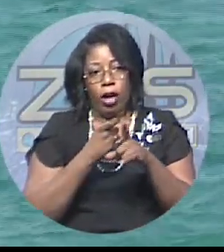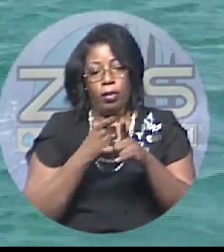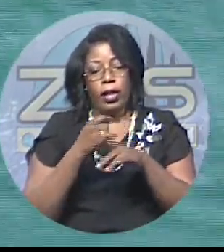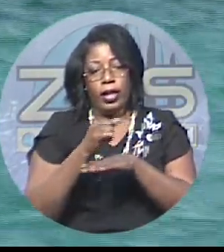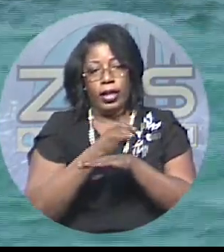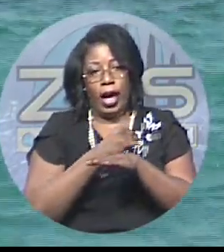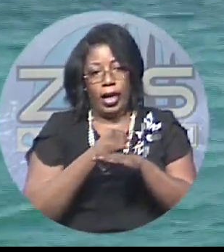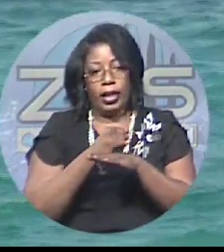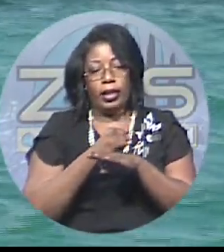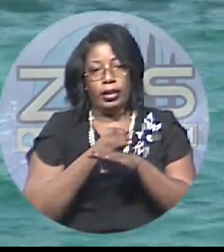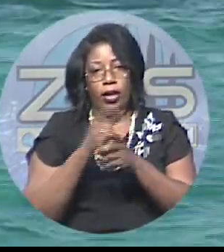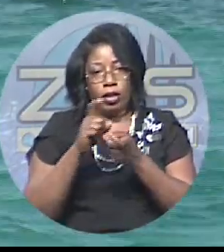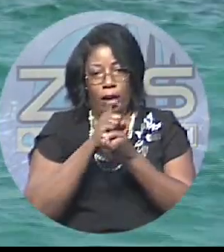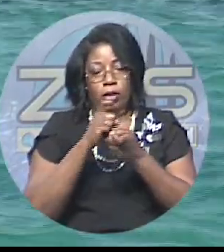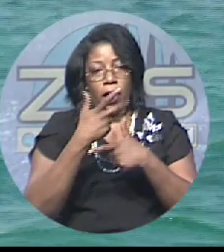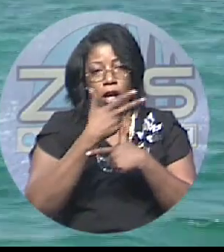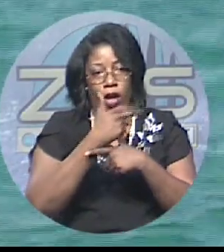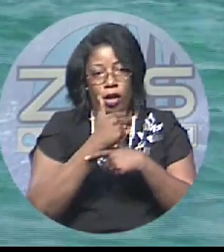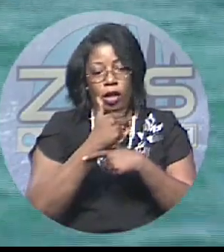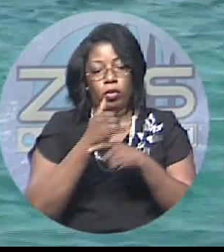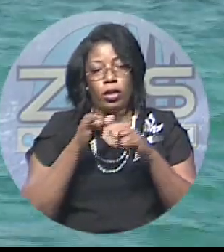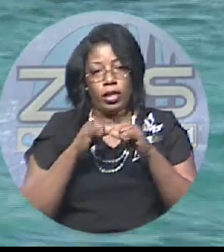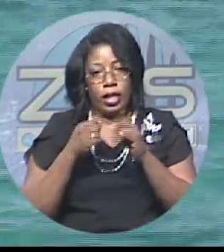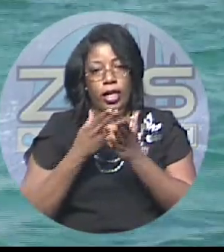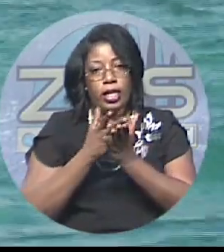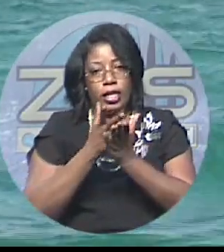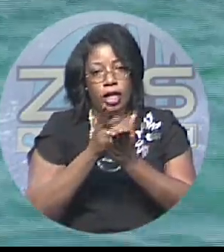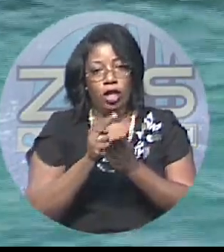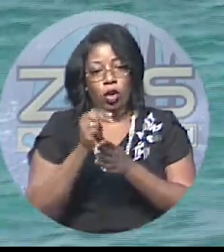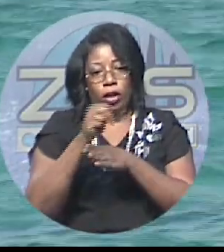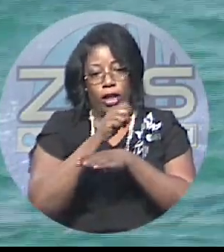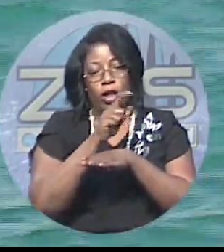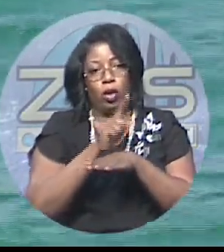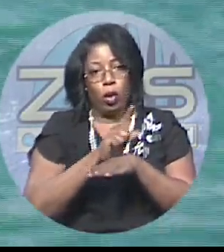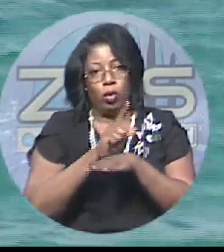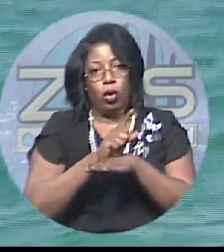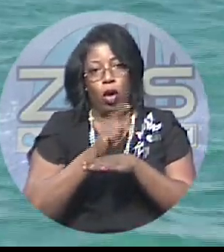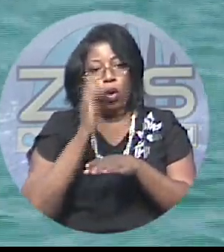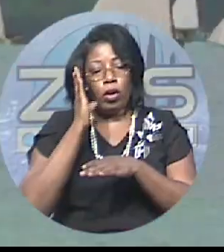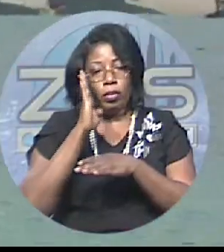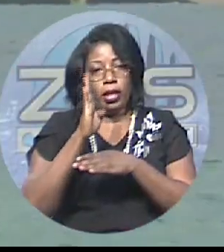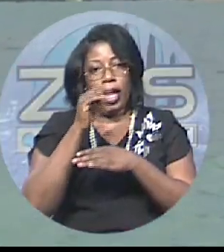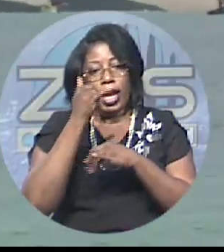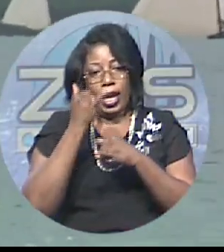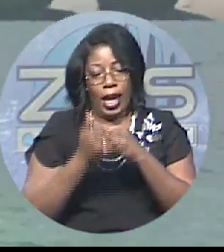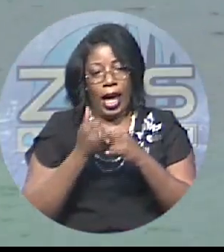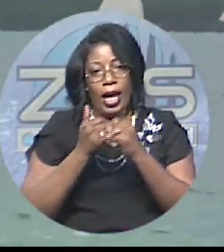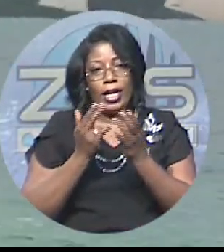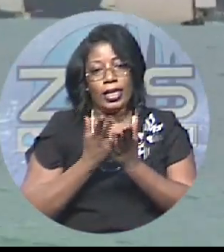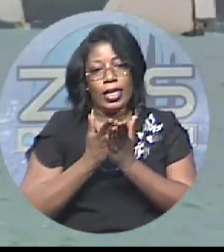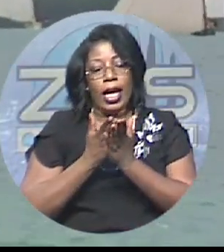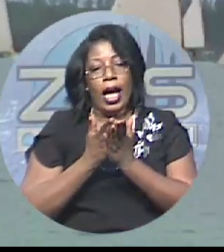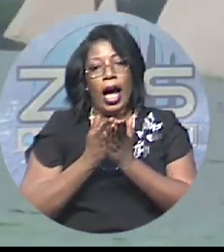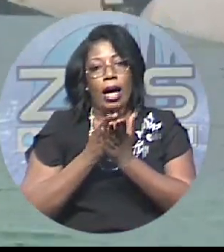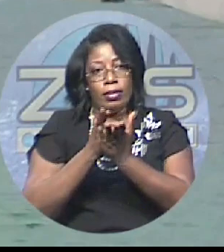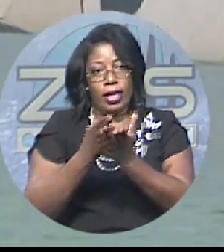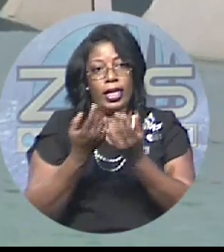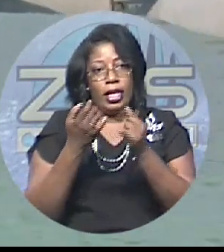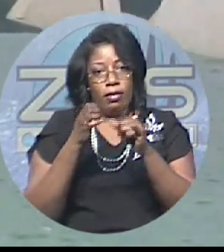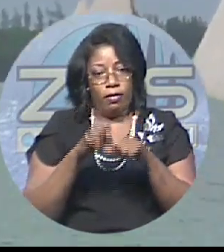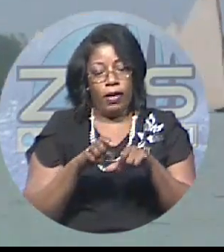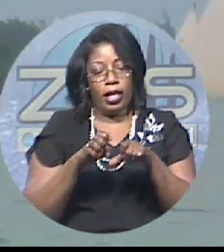hurricane will still sail in the 23rd annual North Eleuthera Regatta, which is considered to be the last big sailing event for B and C class